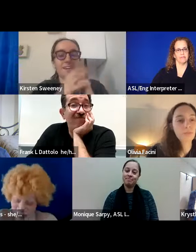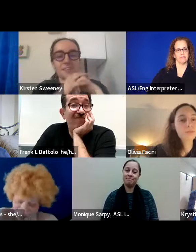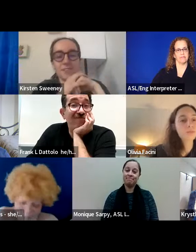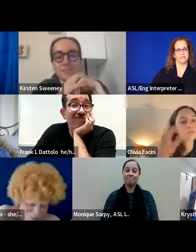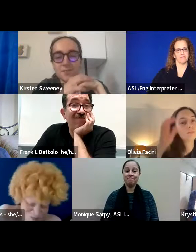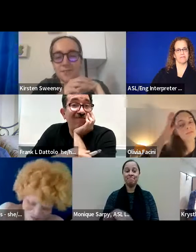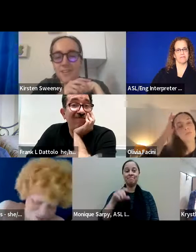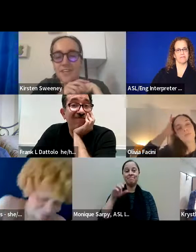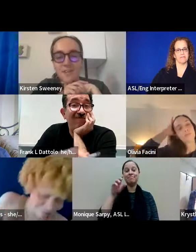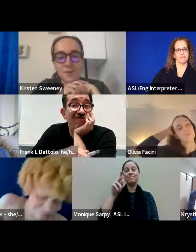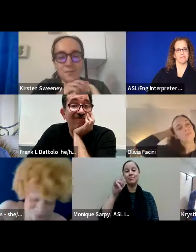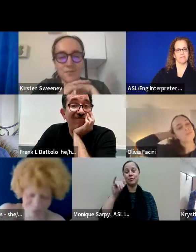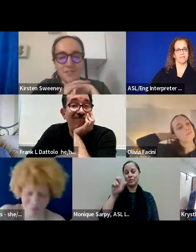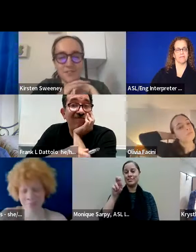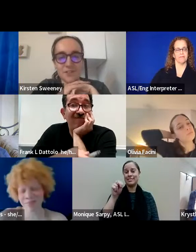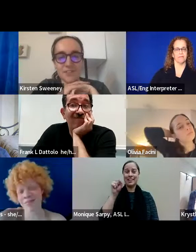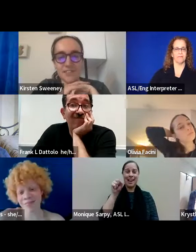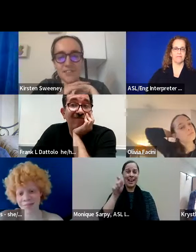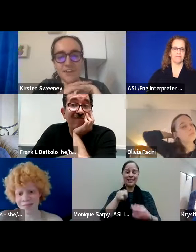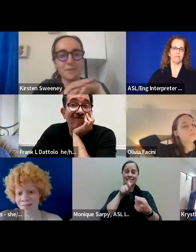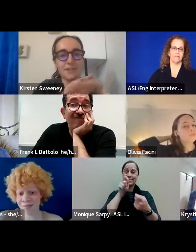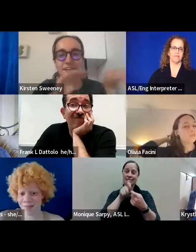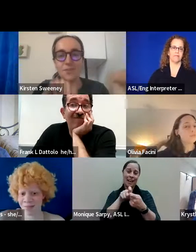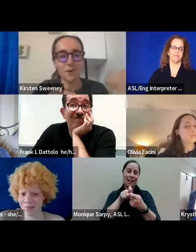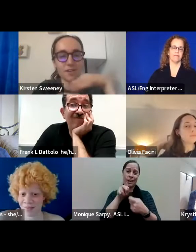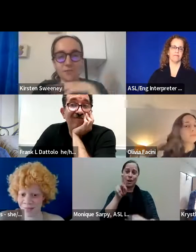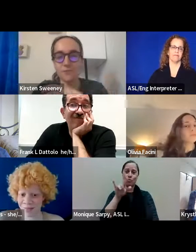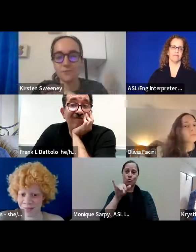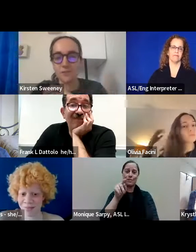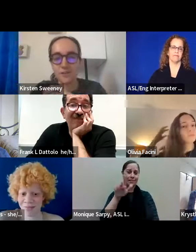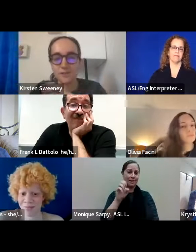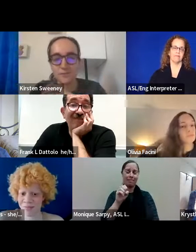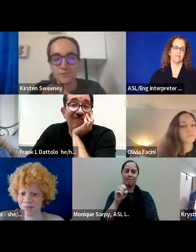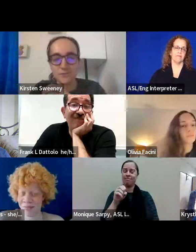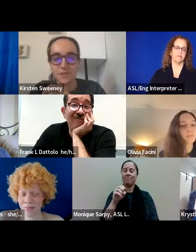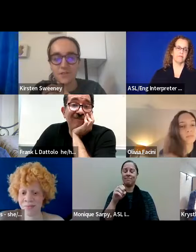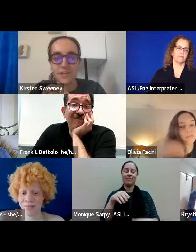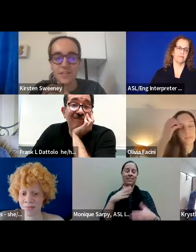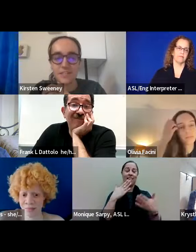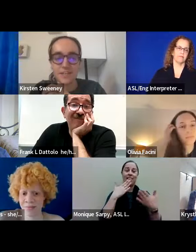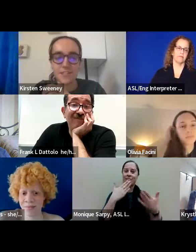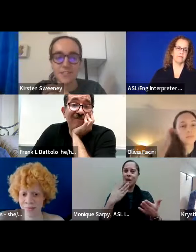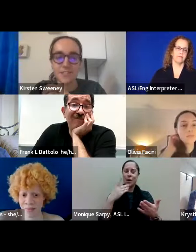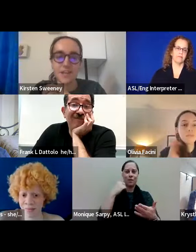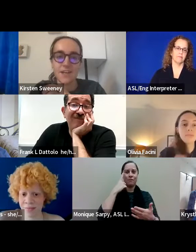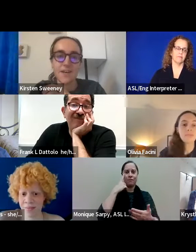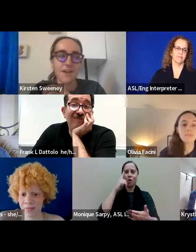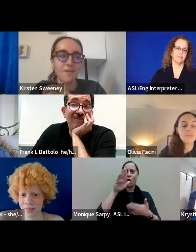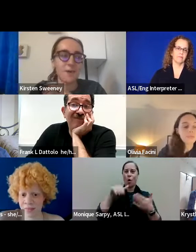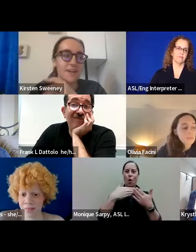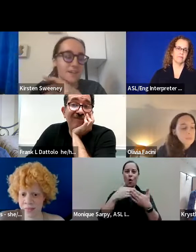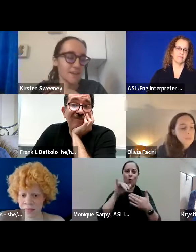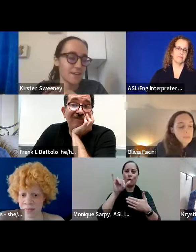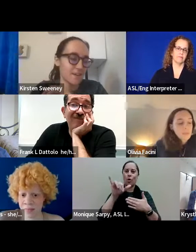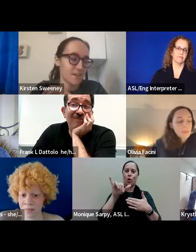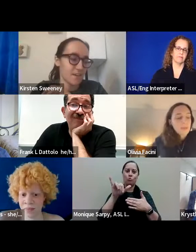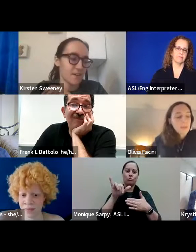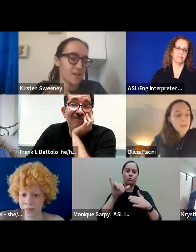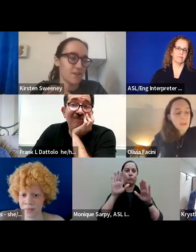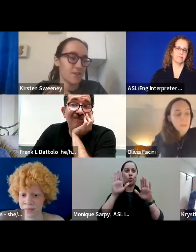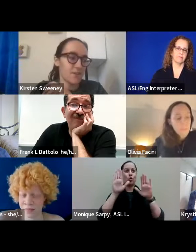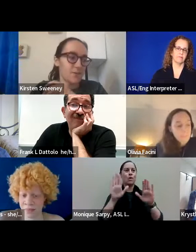Yeah, exactly, Krystal. Thank you. This is Kirsten. And thank you, all of you, for all of those really great insights. And I